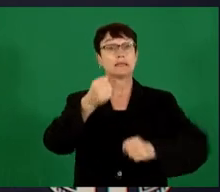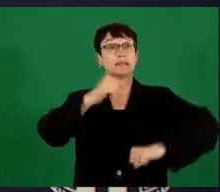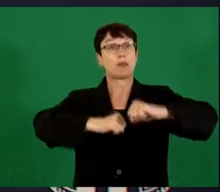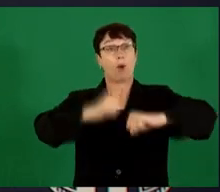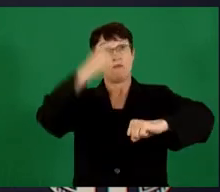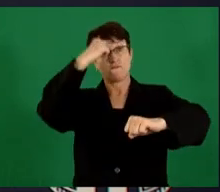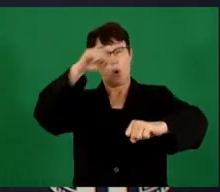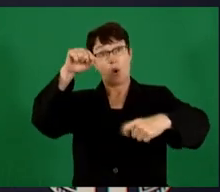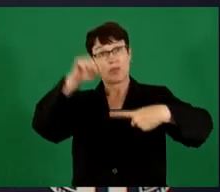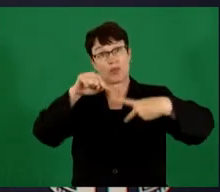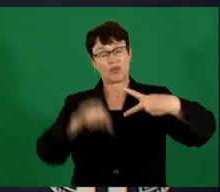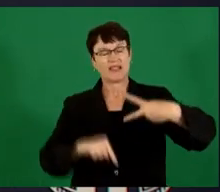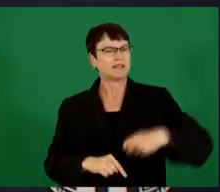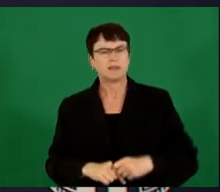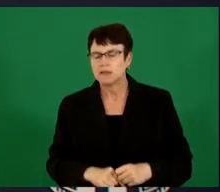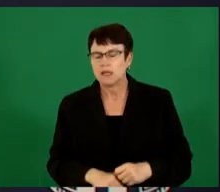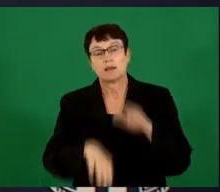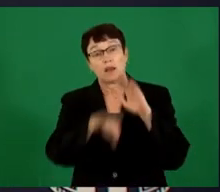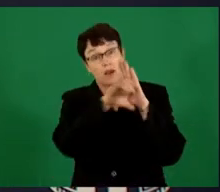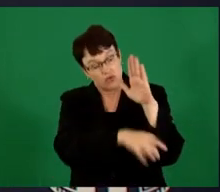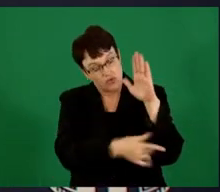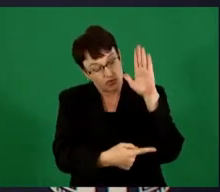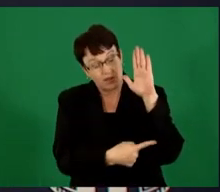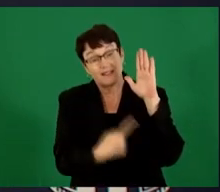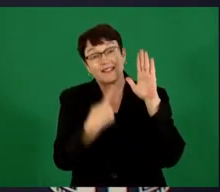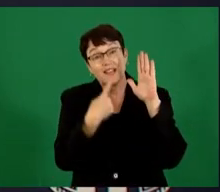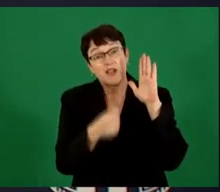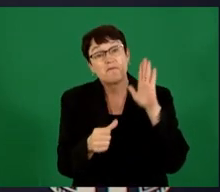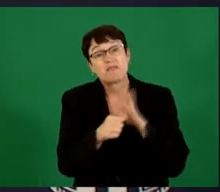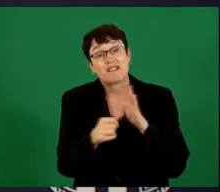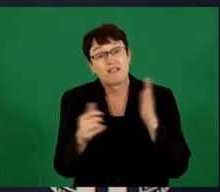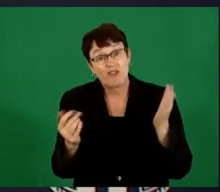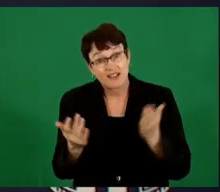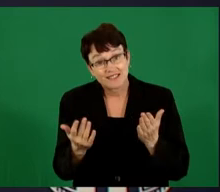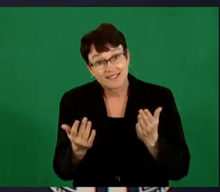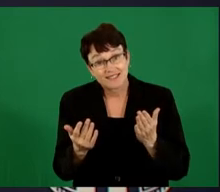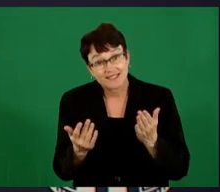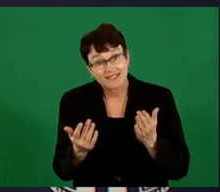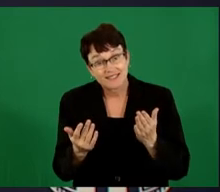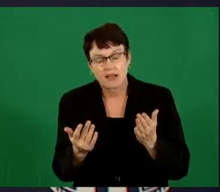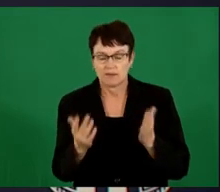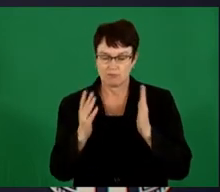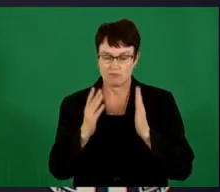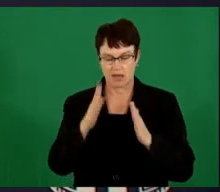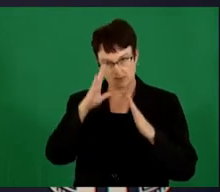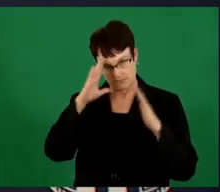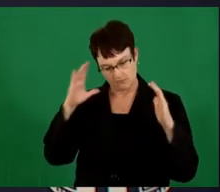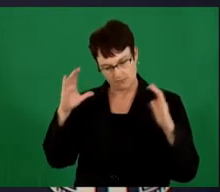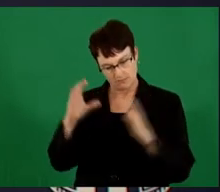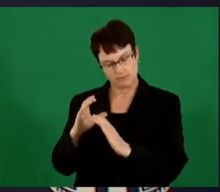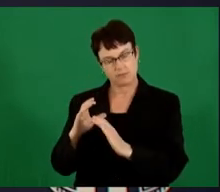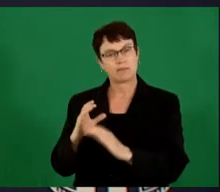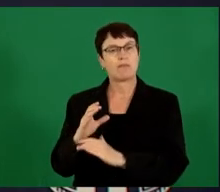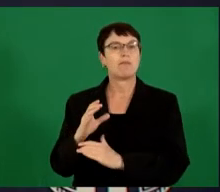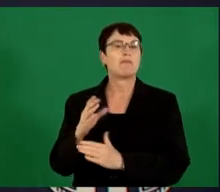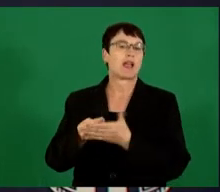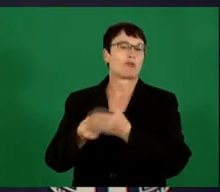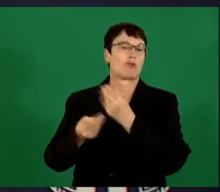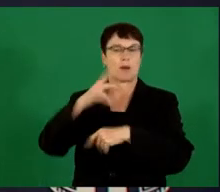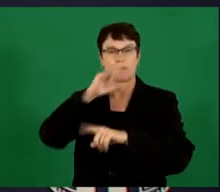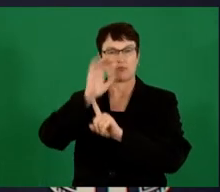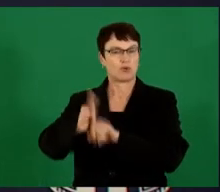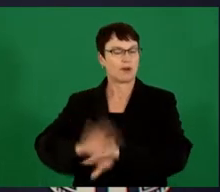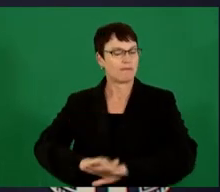authors of our Constitution, weren't they students of history? They understood that you cannot